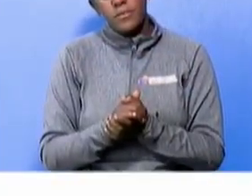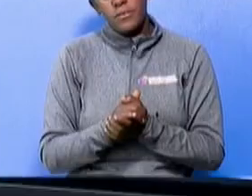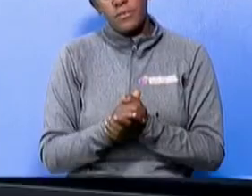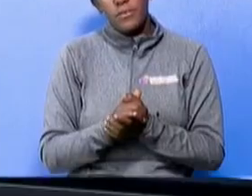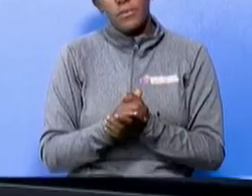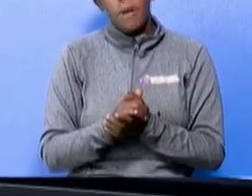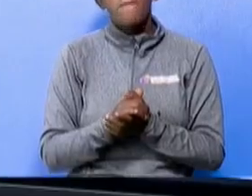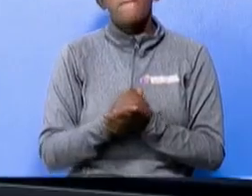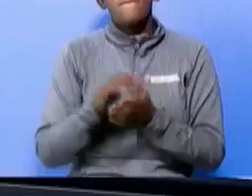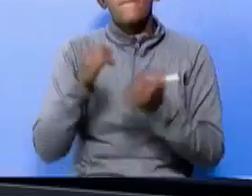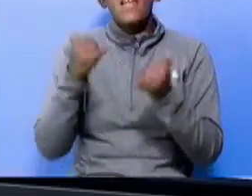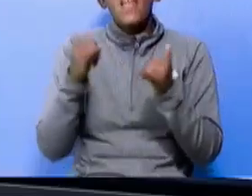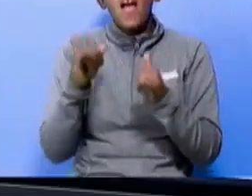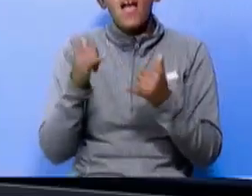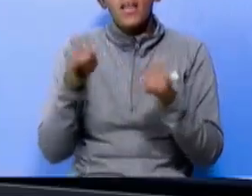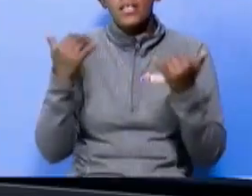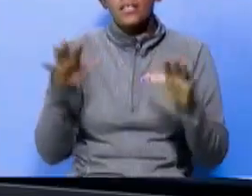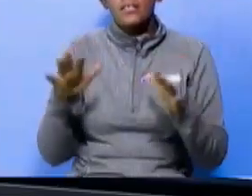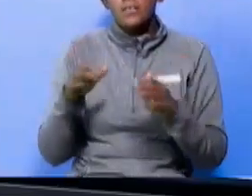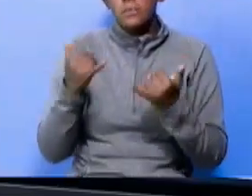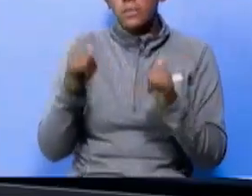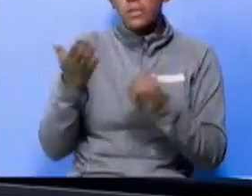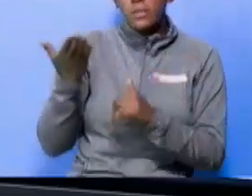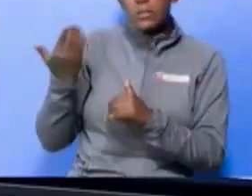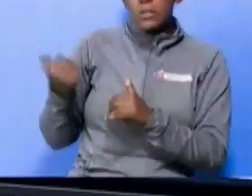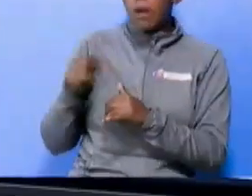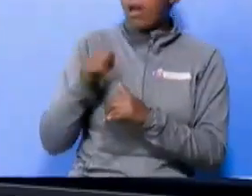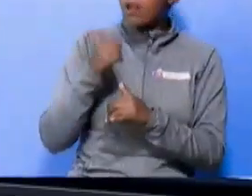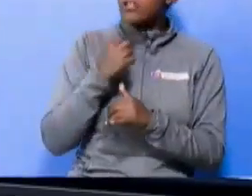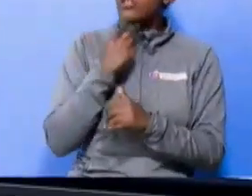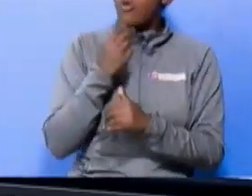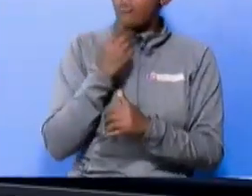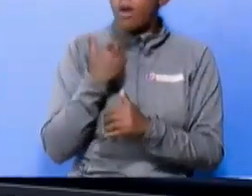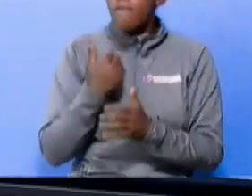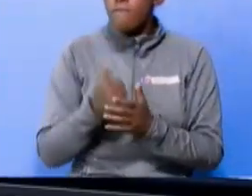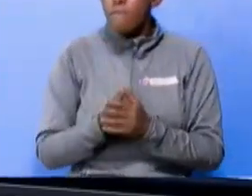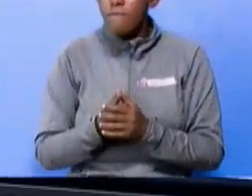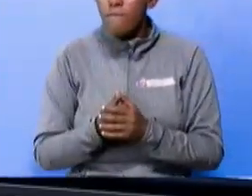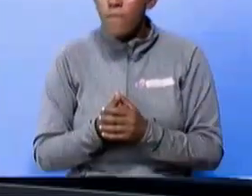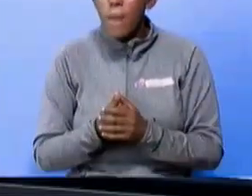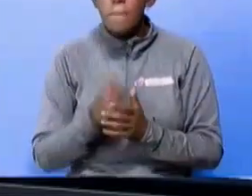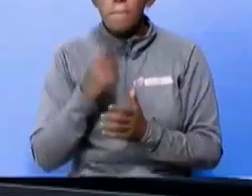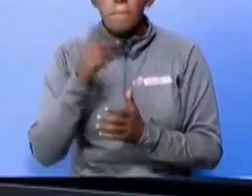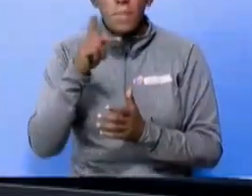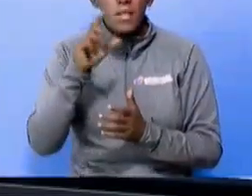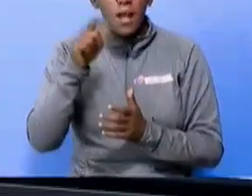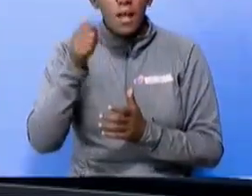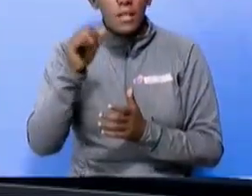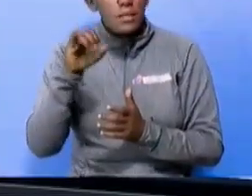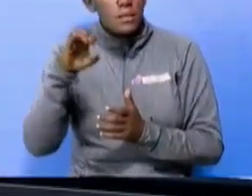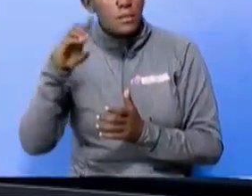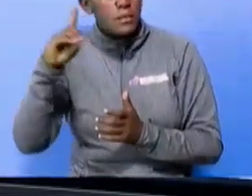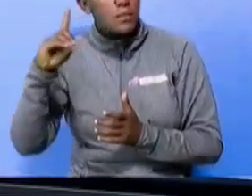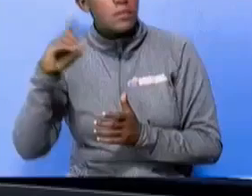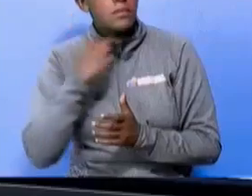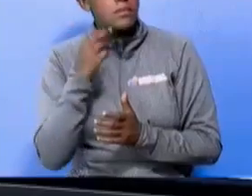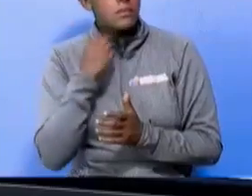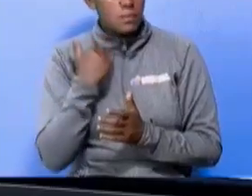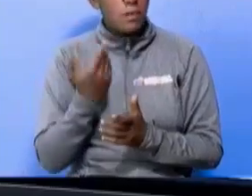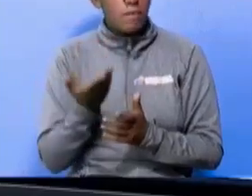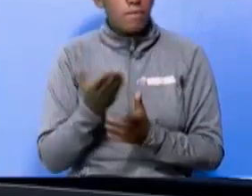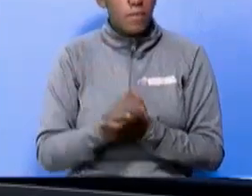Played. It has another sound. Played. When it comes in the case